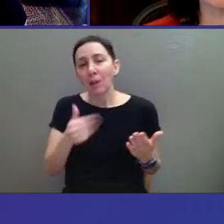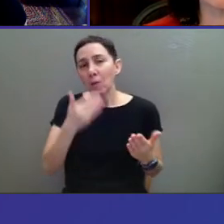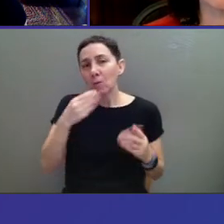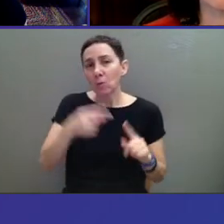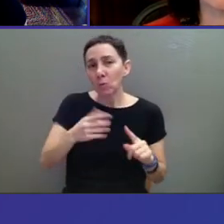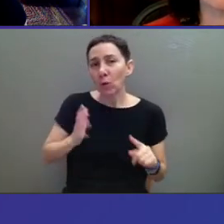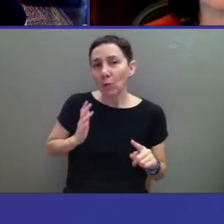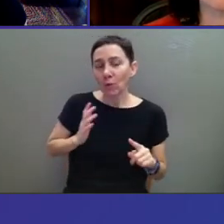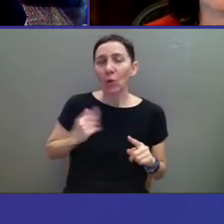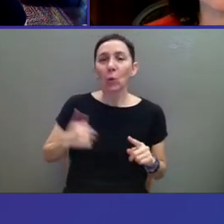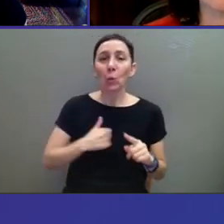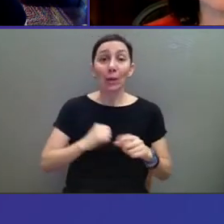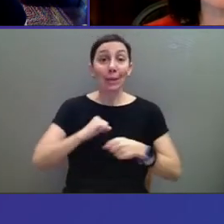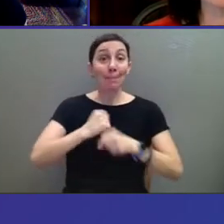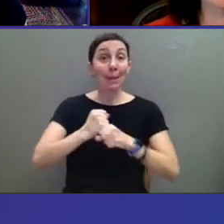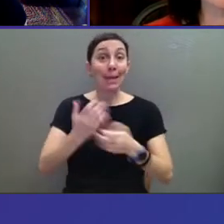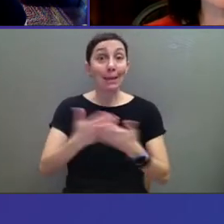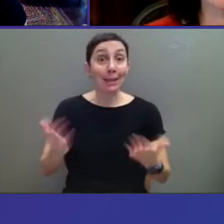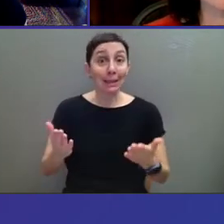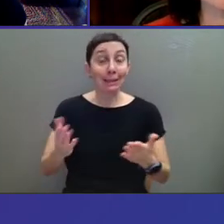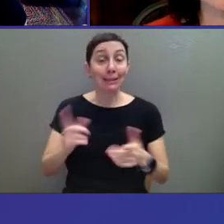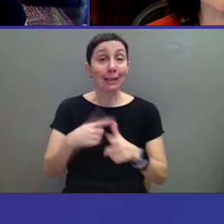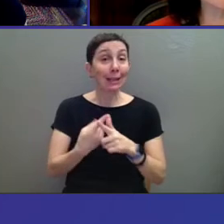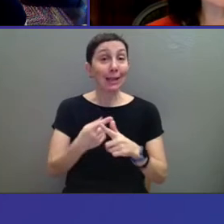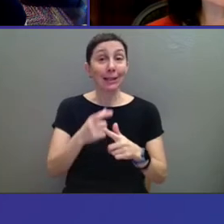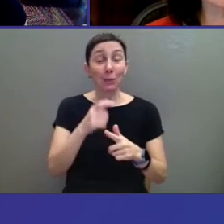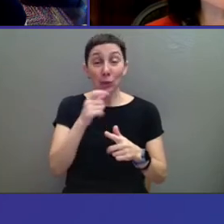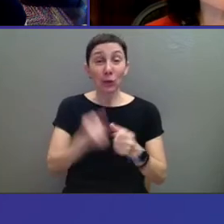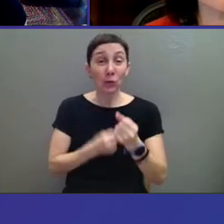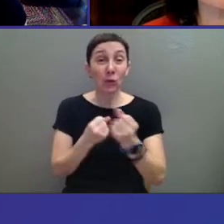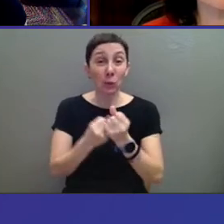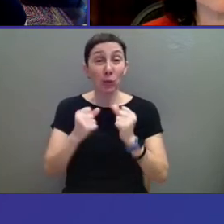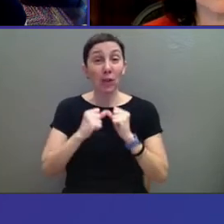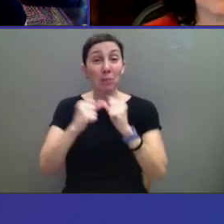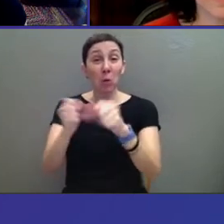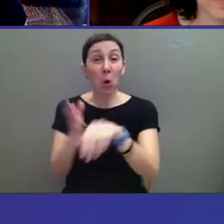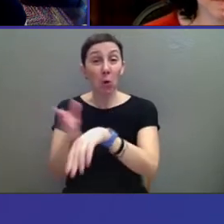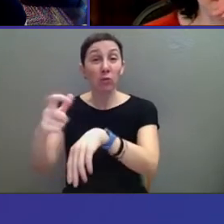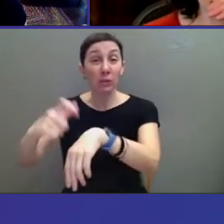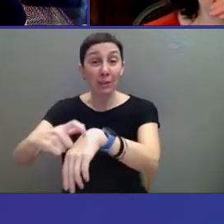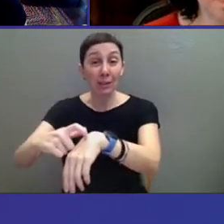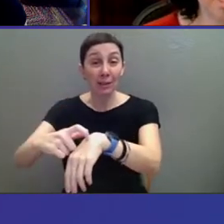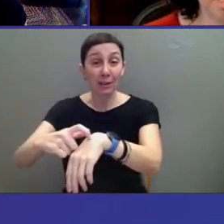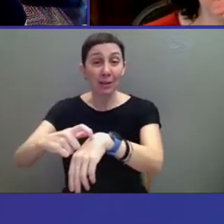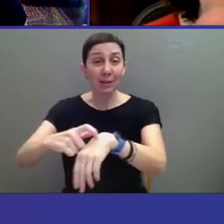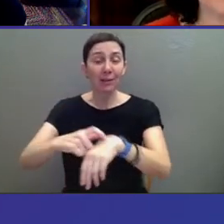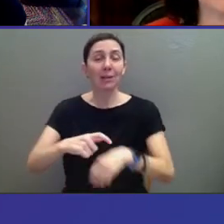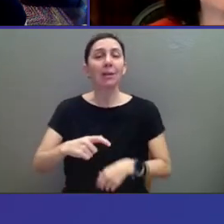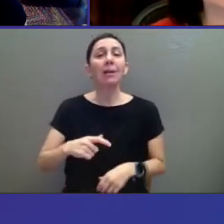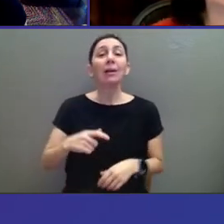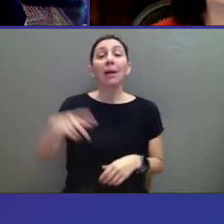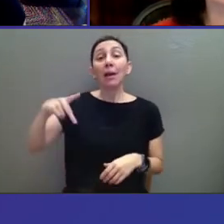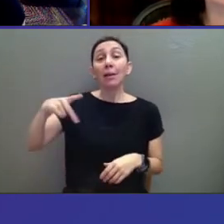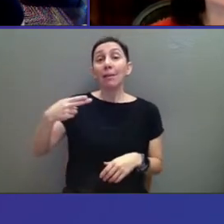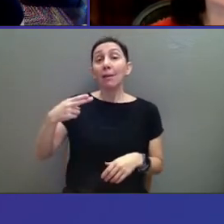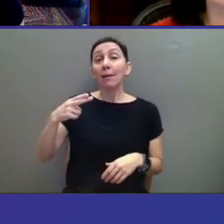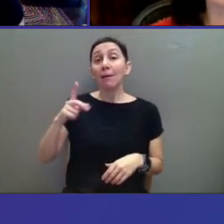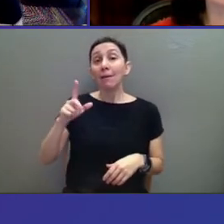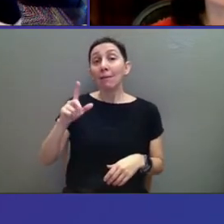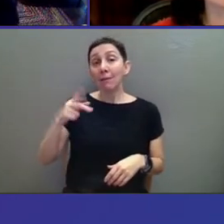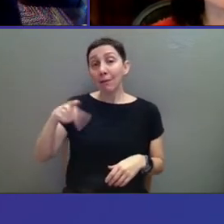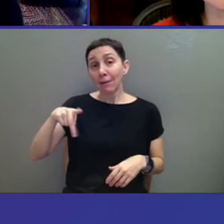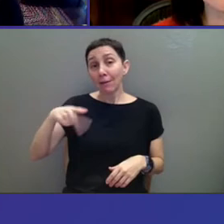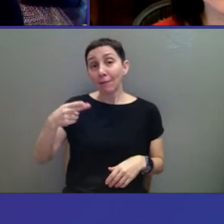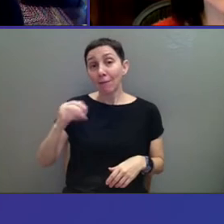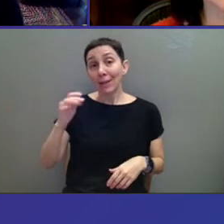get made and then they don't get sustained. Well, you wouldn't necessarily have wanted to sustain the philanthropic thinking that was happening, say, in 1965 around